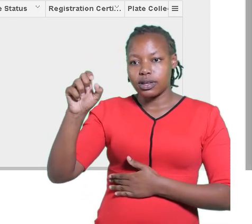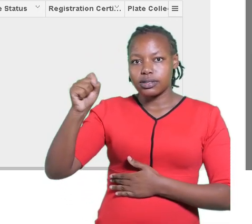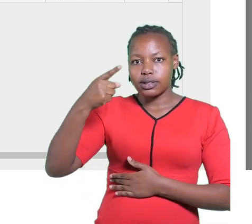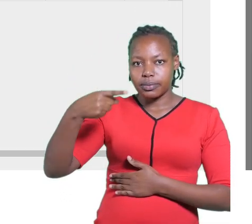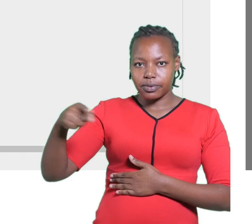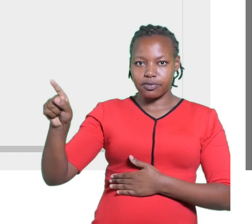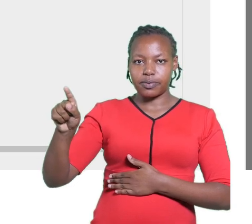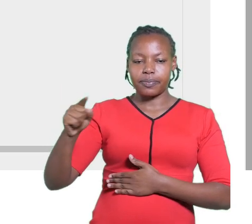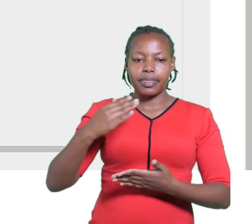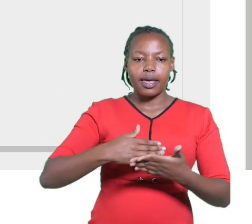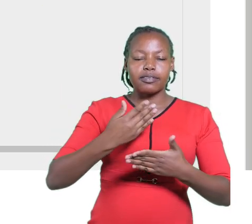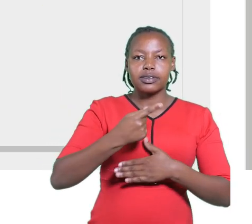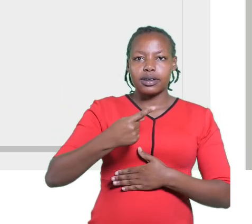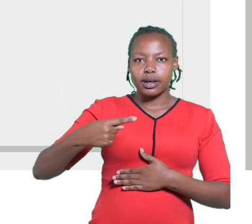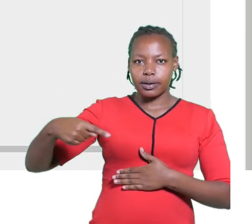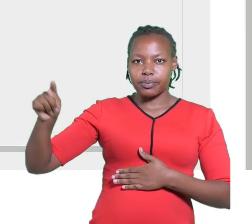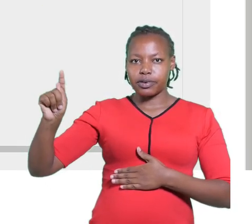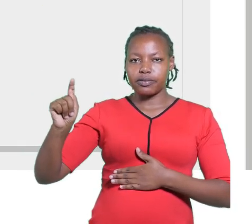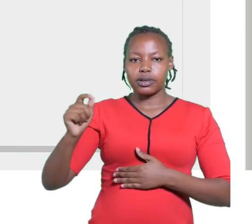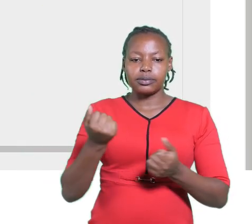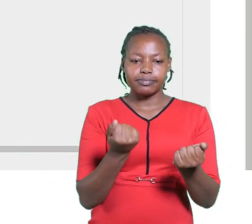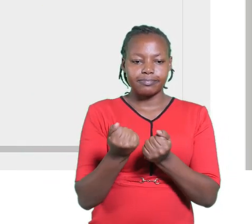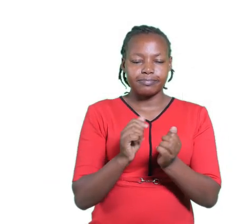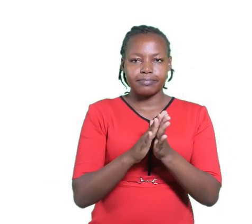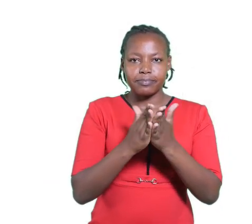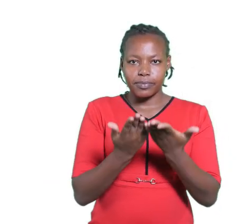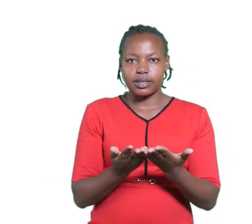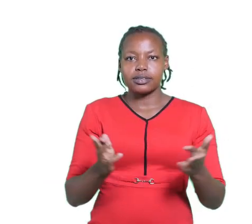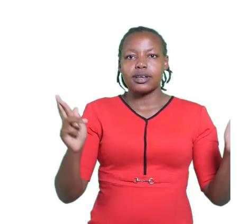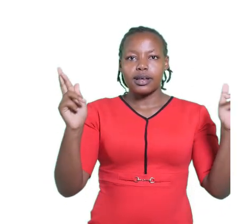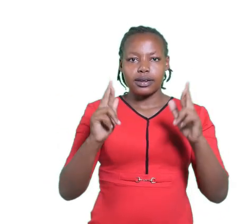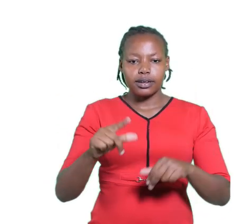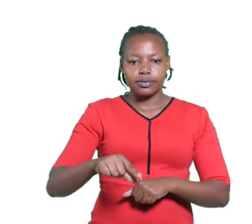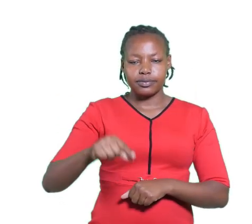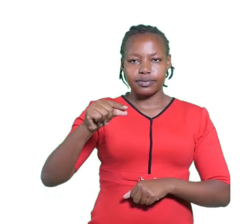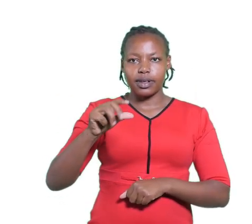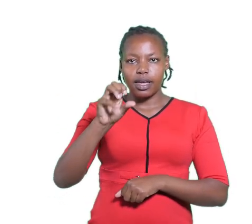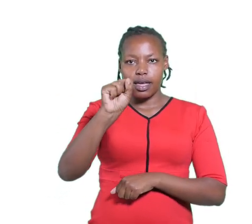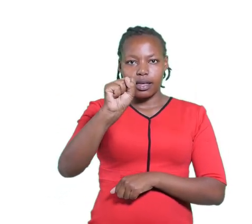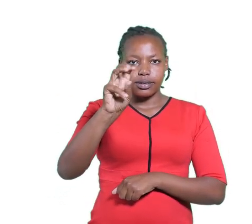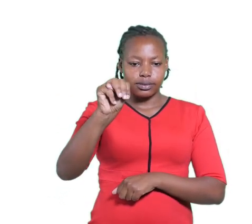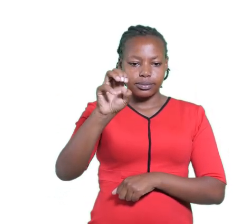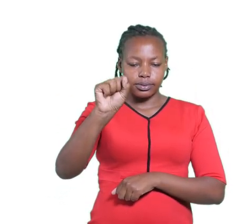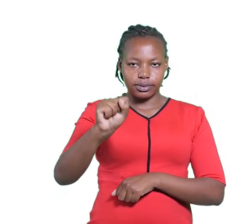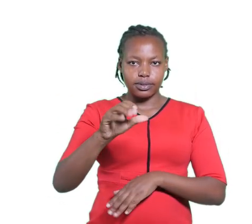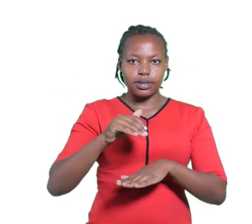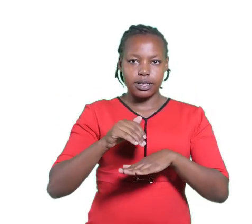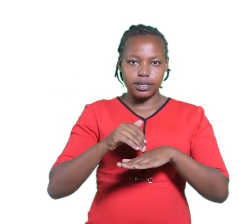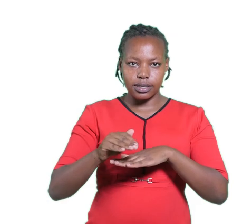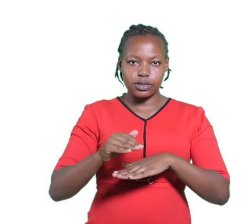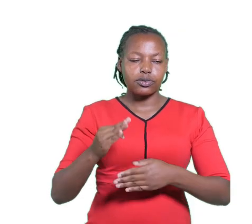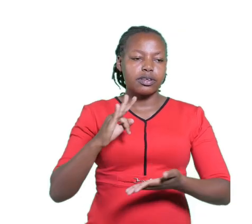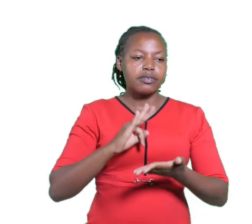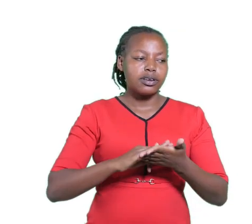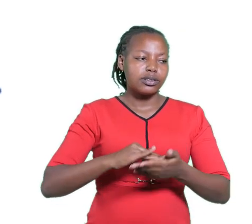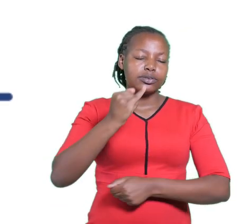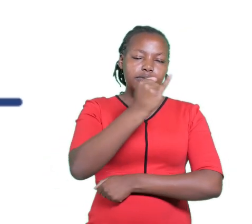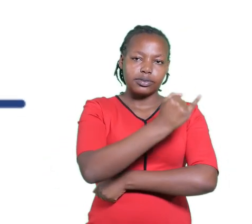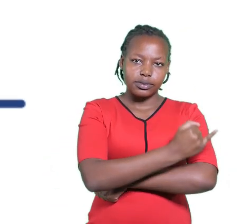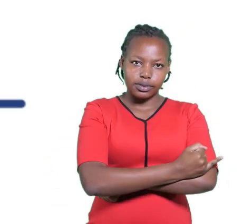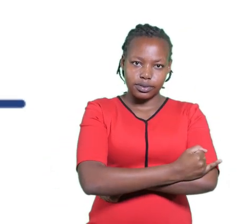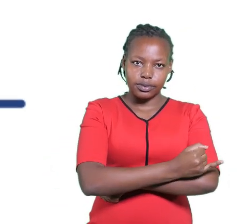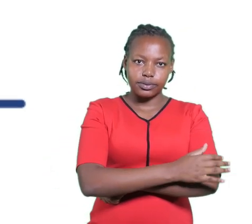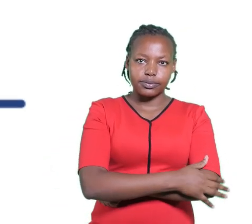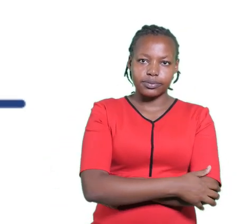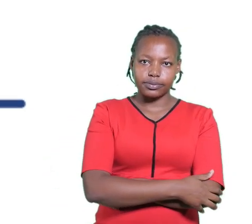be sent to the financial institution. To discharge a logbook, the financial institution should initiate the process